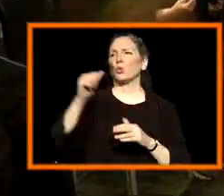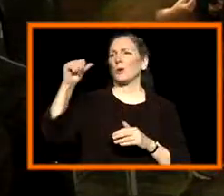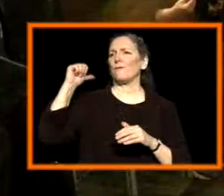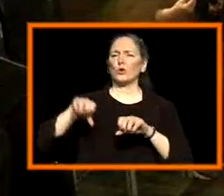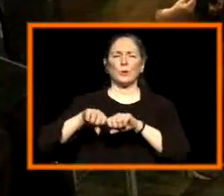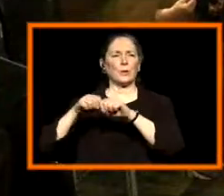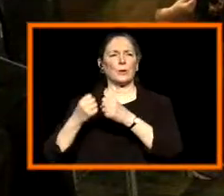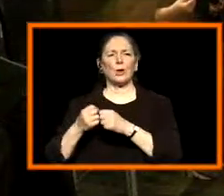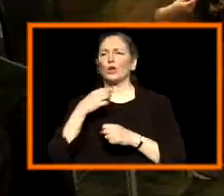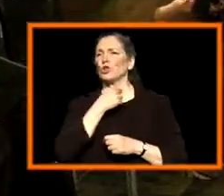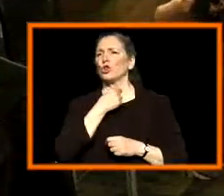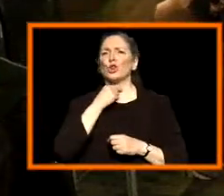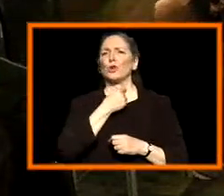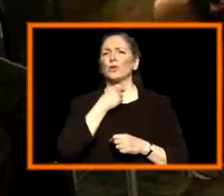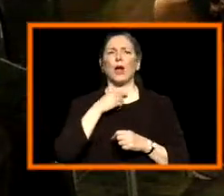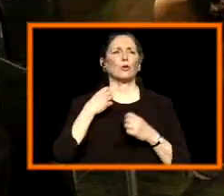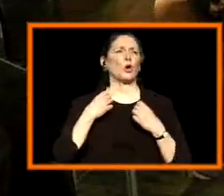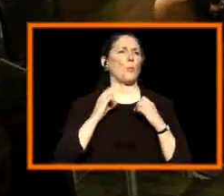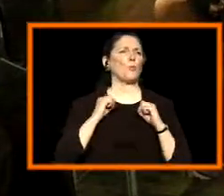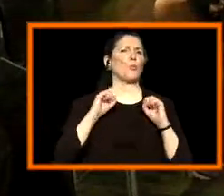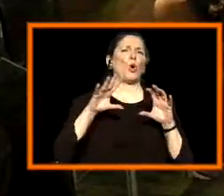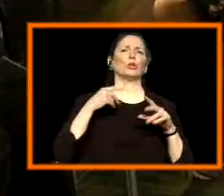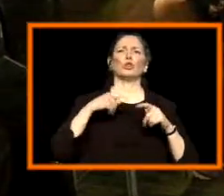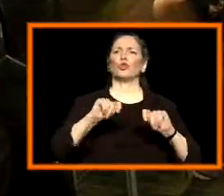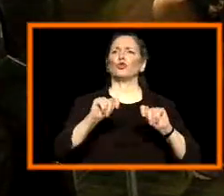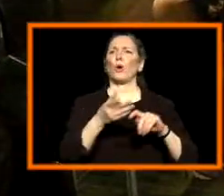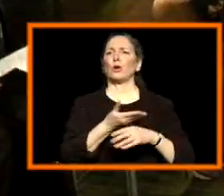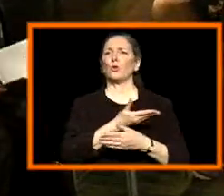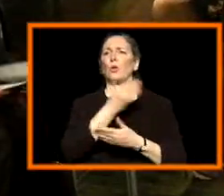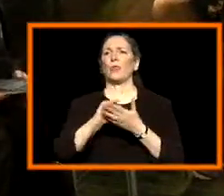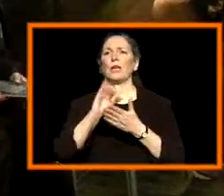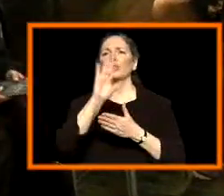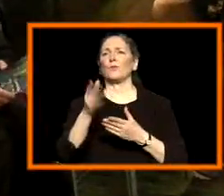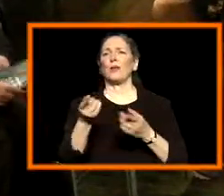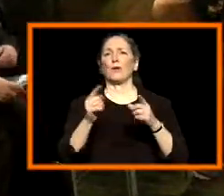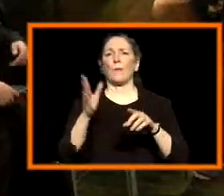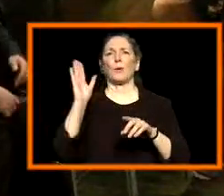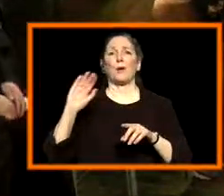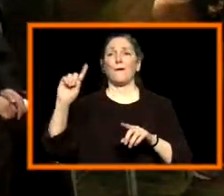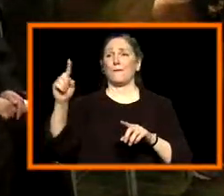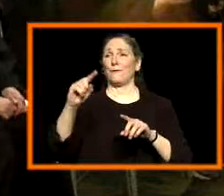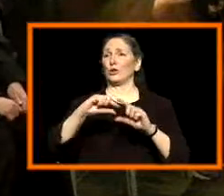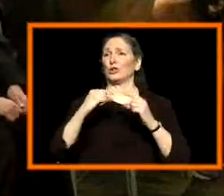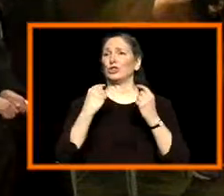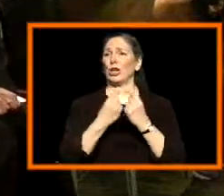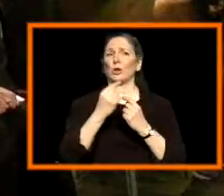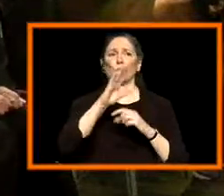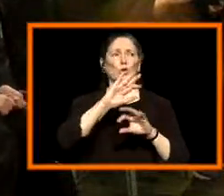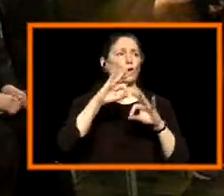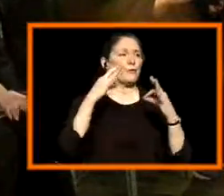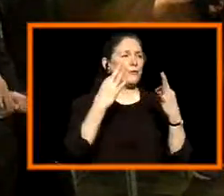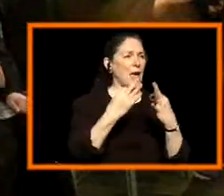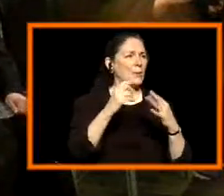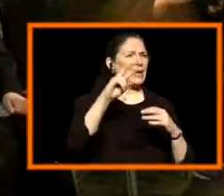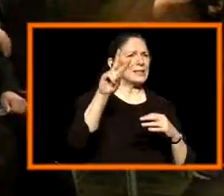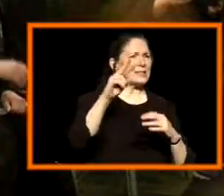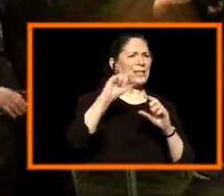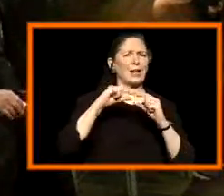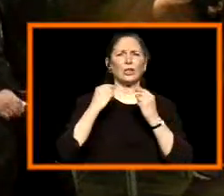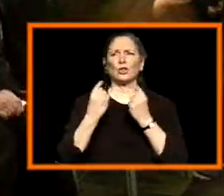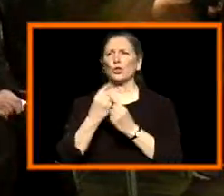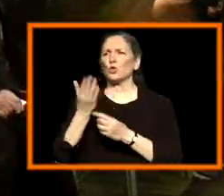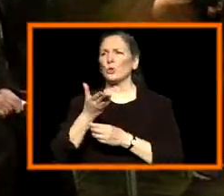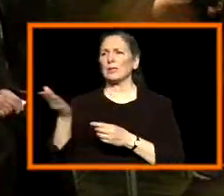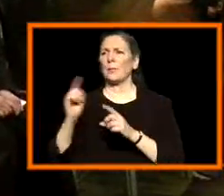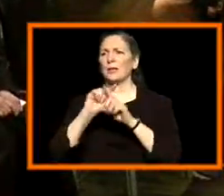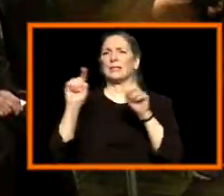to break, your curiosity and your boldness to try new things that you've never been done before, first generation in your families, second generation